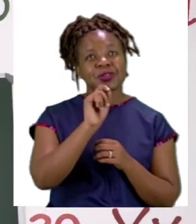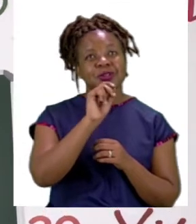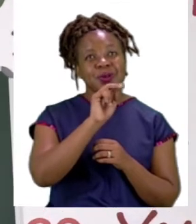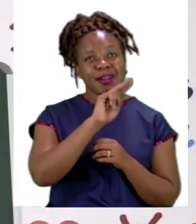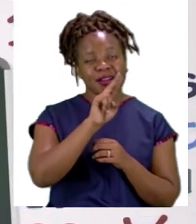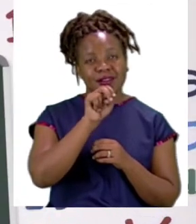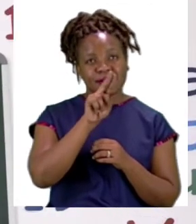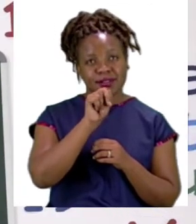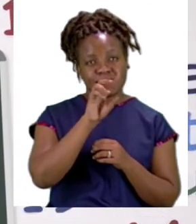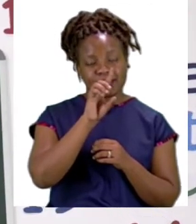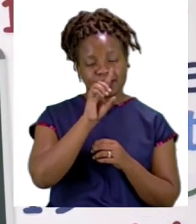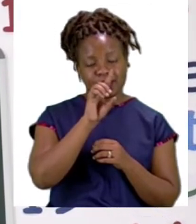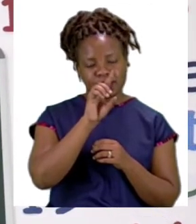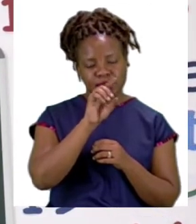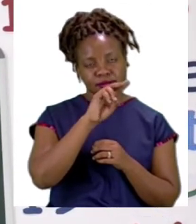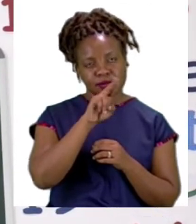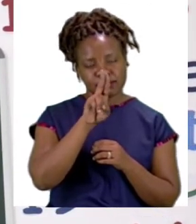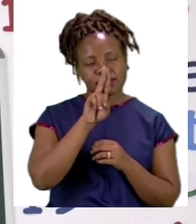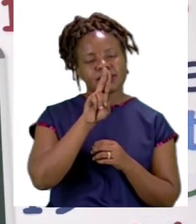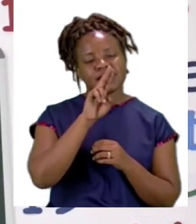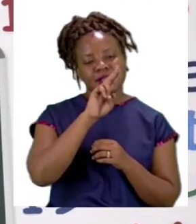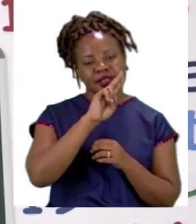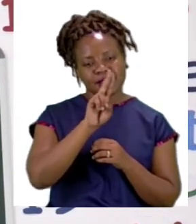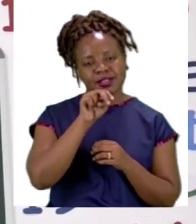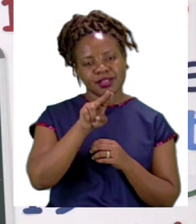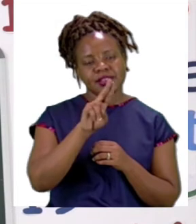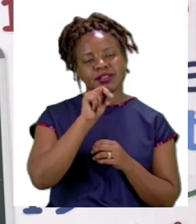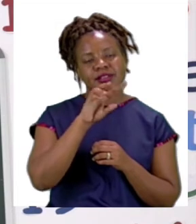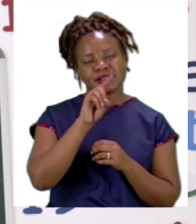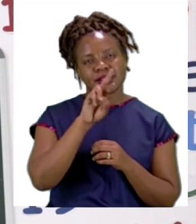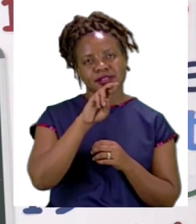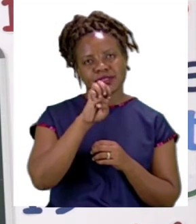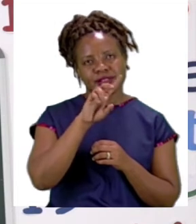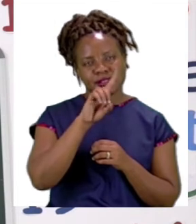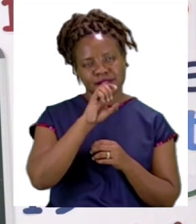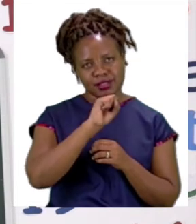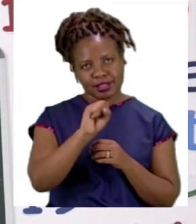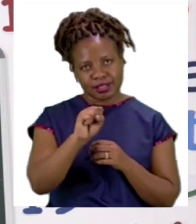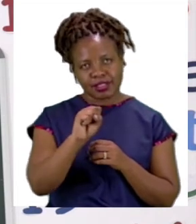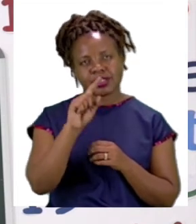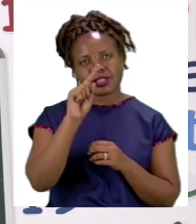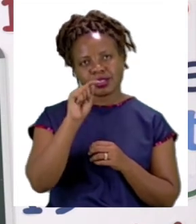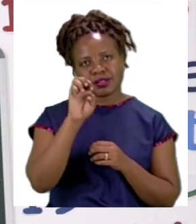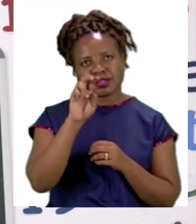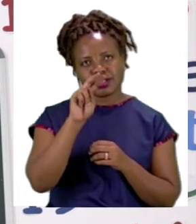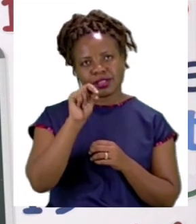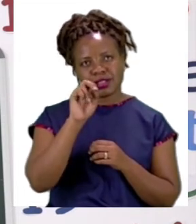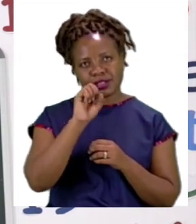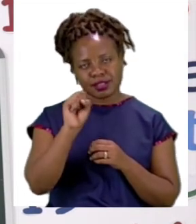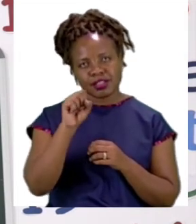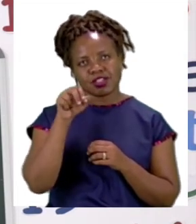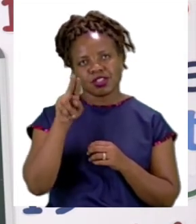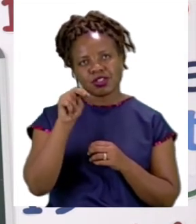Mrs. Units to help us. Now they're going to help us because remember they live in the same family of place values.